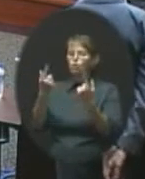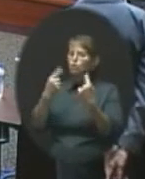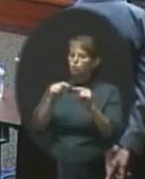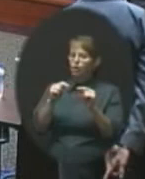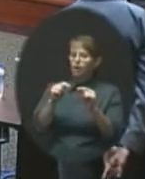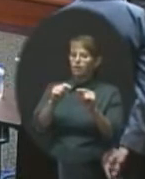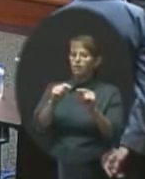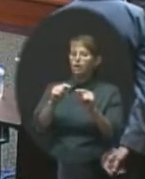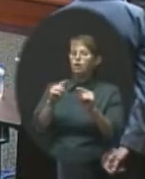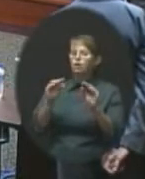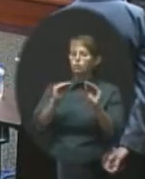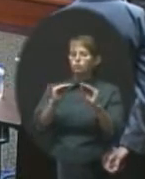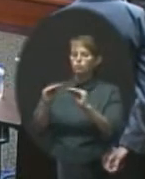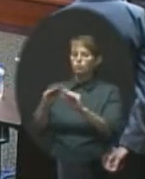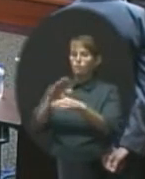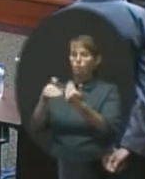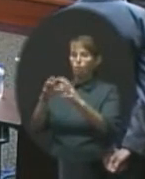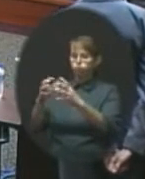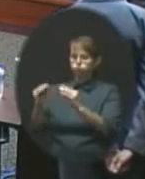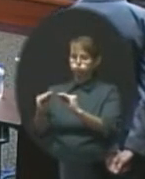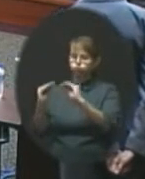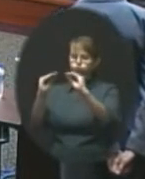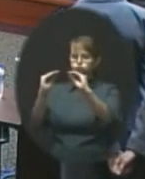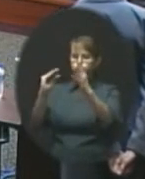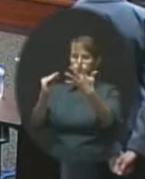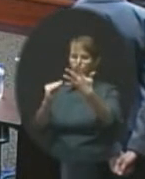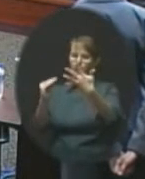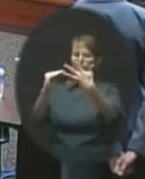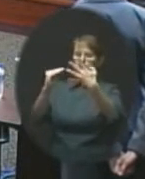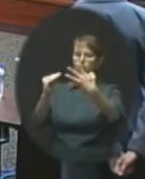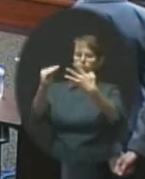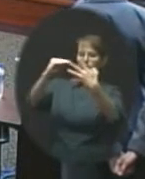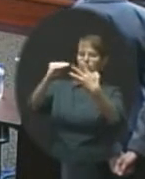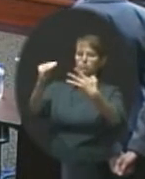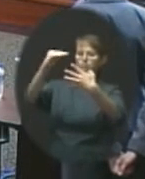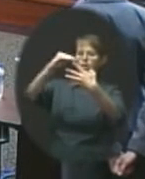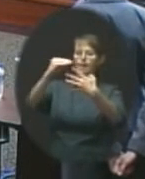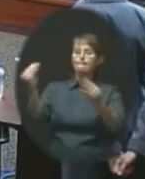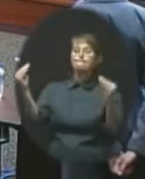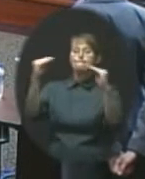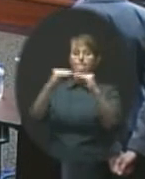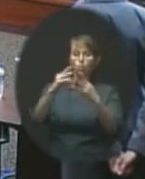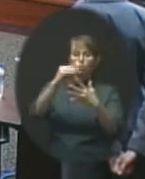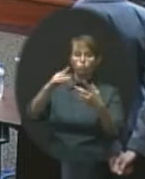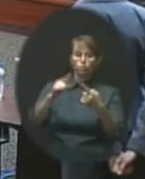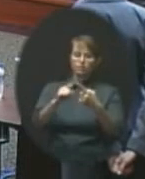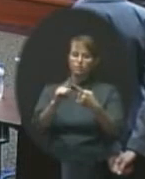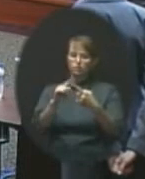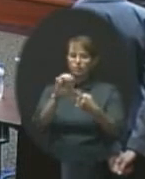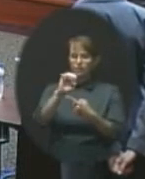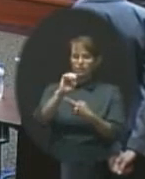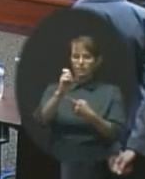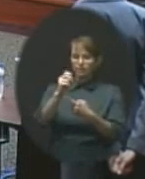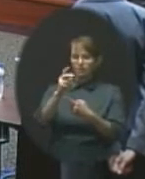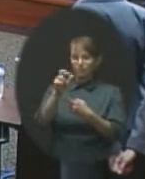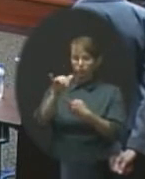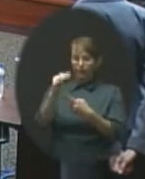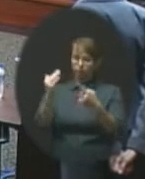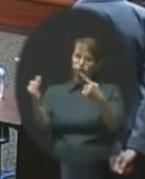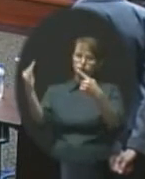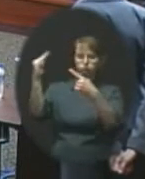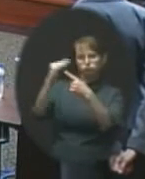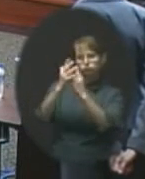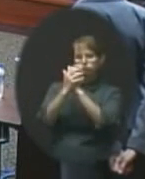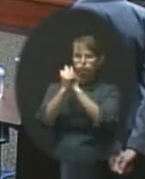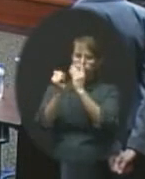from one category to the next category. And the more students we can get in the exemplary category to get the 1,000 points, that's how